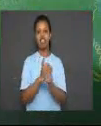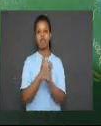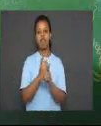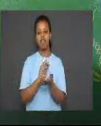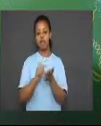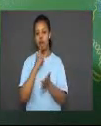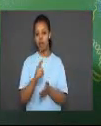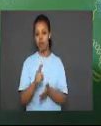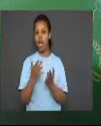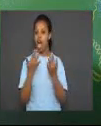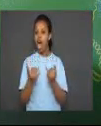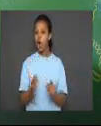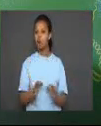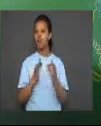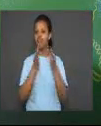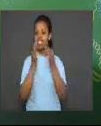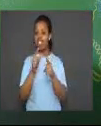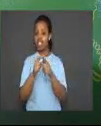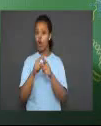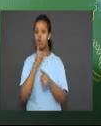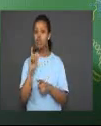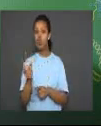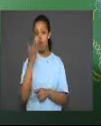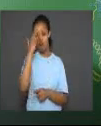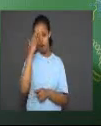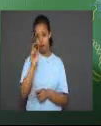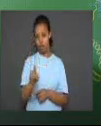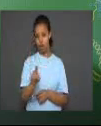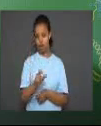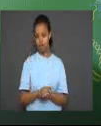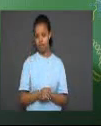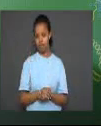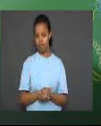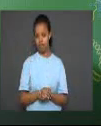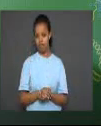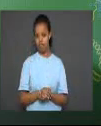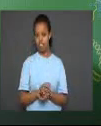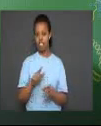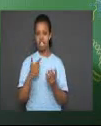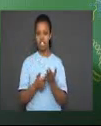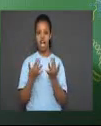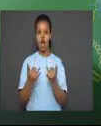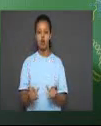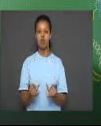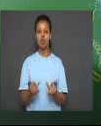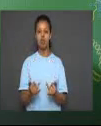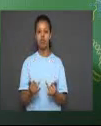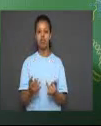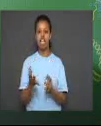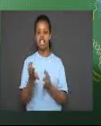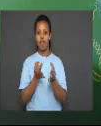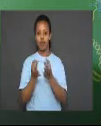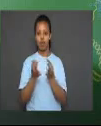Now that you know what the term means, try to come up with a definition